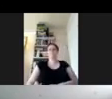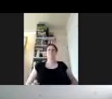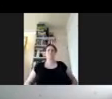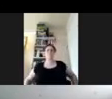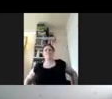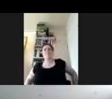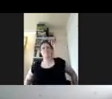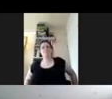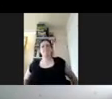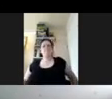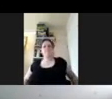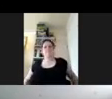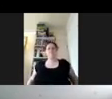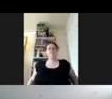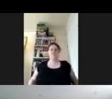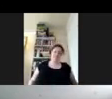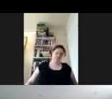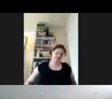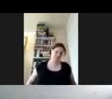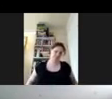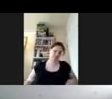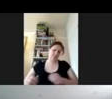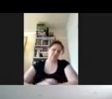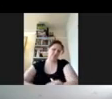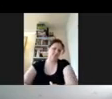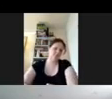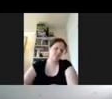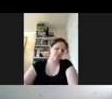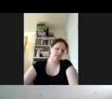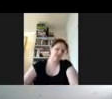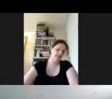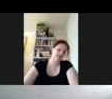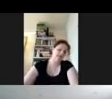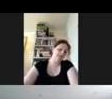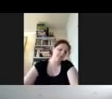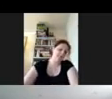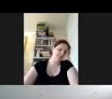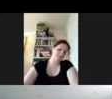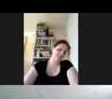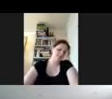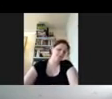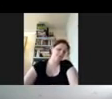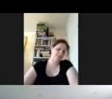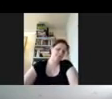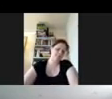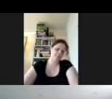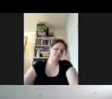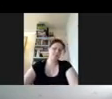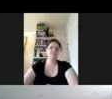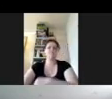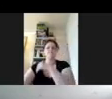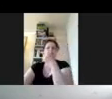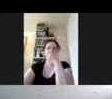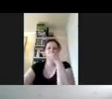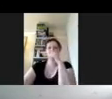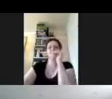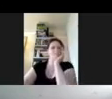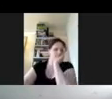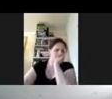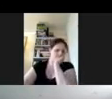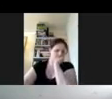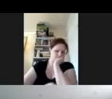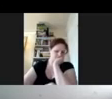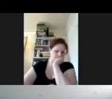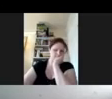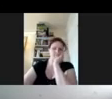support, particularly if you've been using Zoom or Webby or some of these conferencing tools, we'd like to hear about that, and we can perhaps call on you to